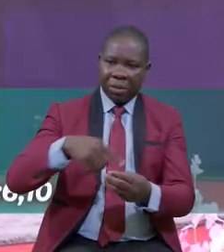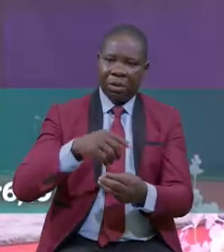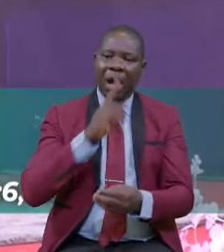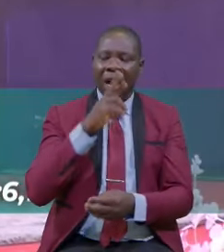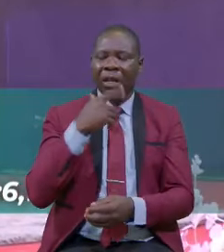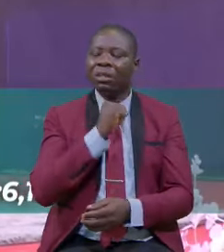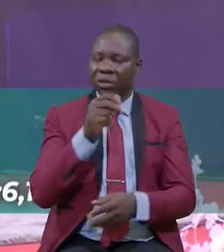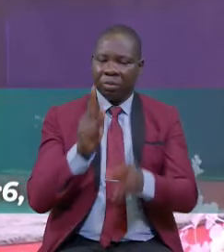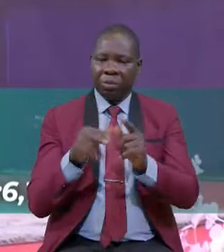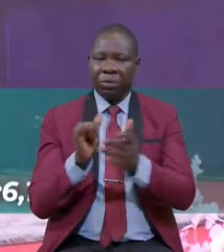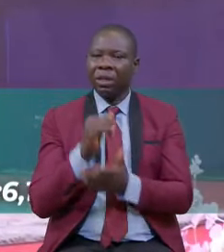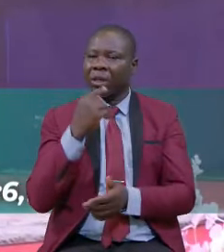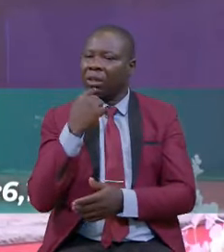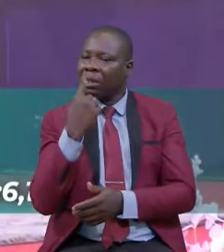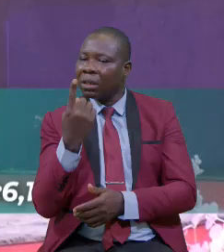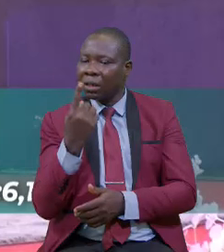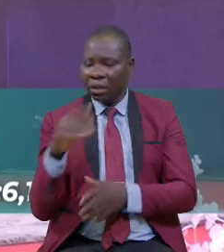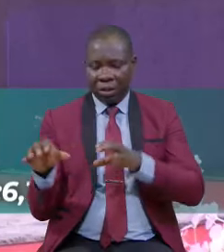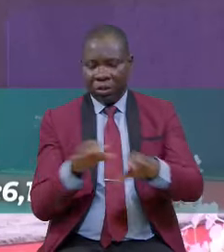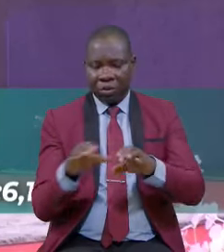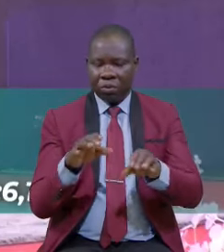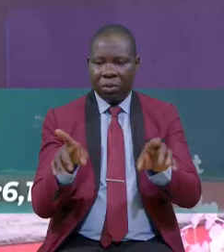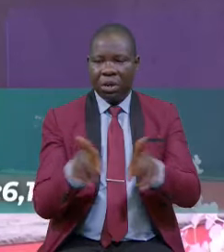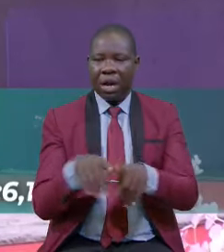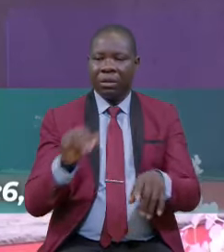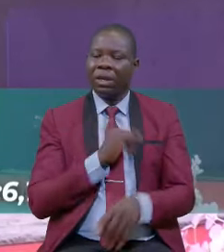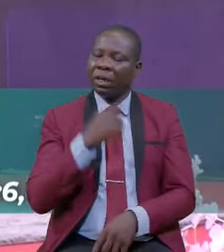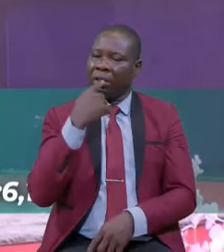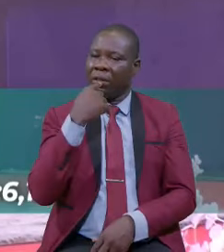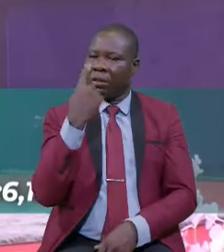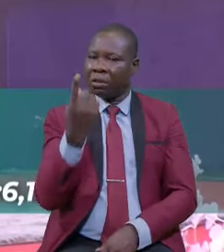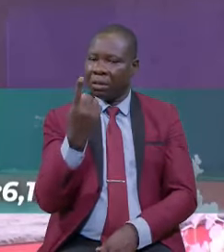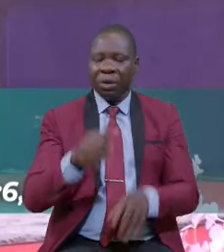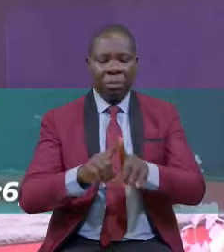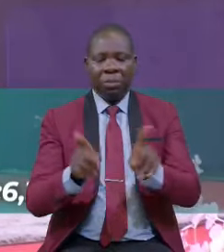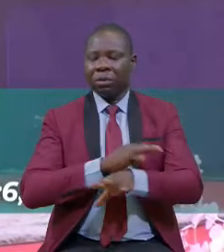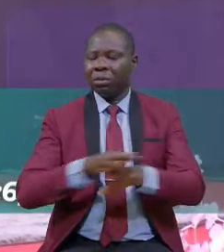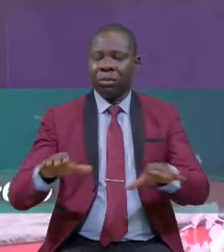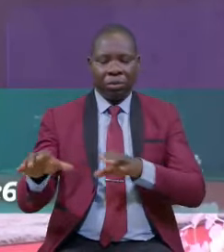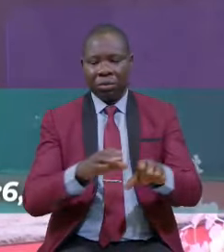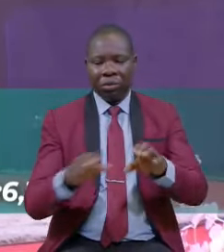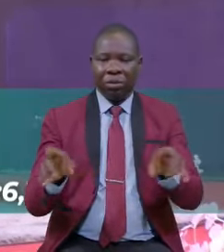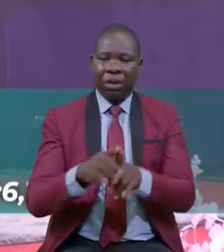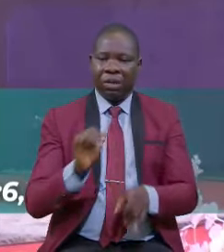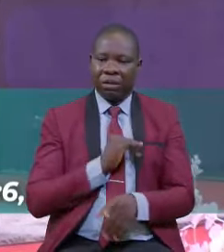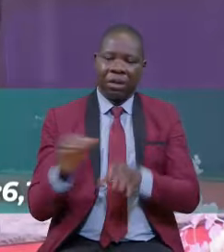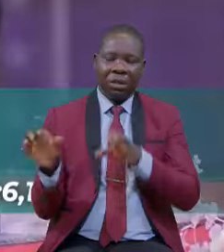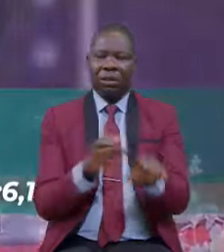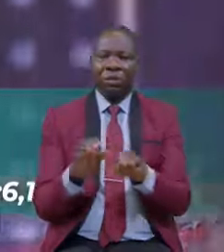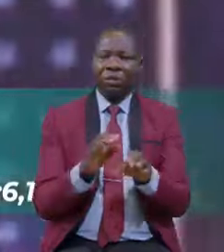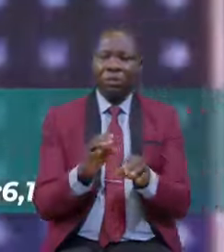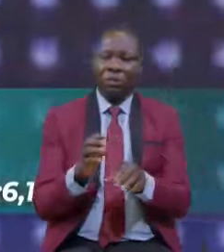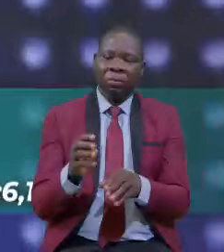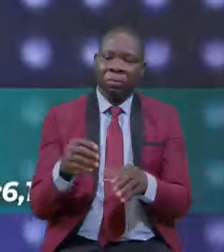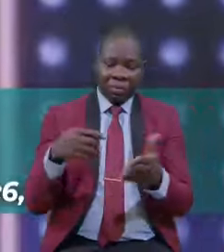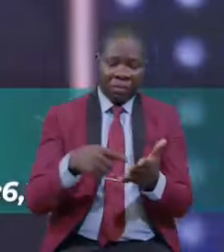do as I say, but don't do as I do. These were people that